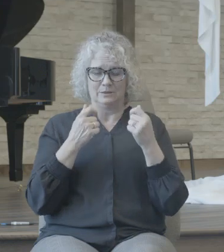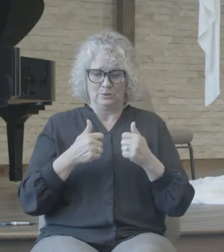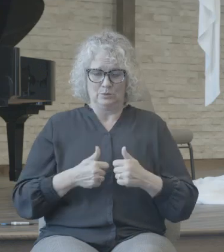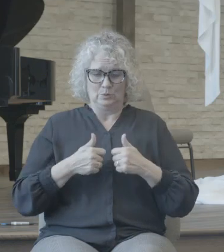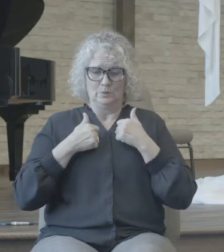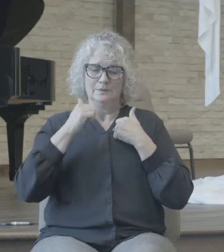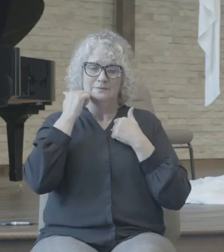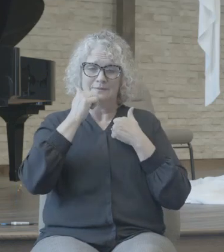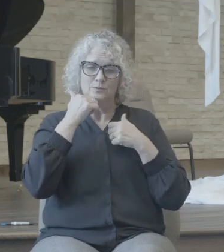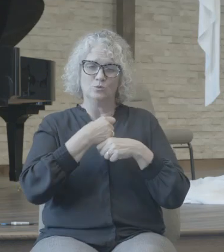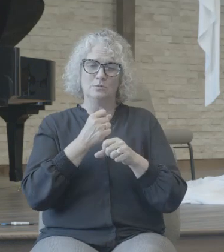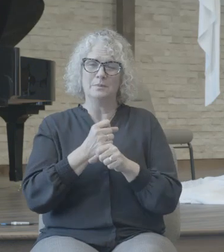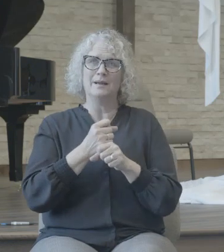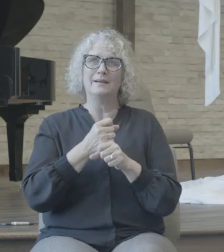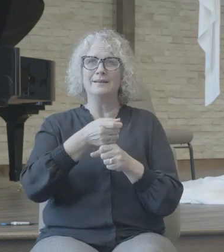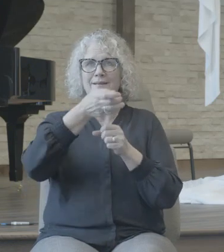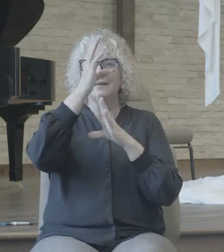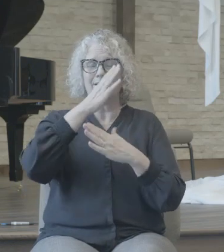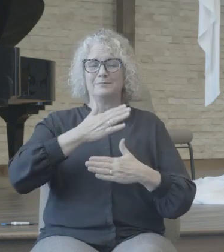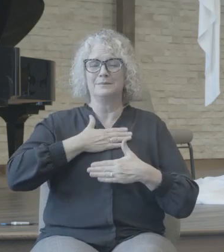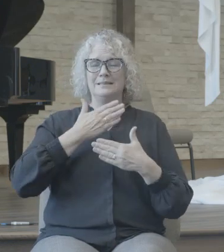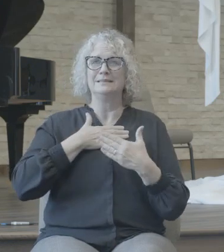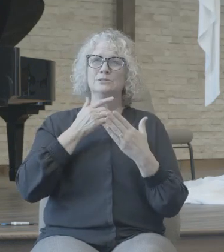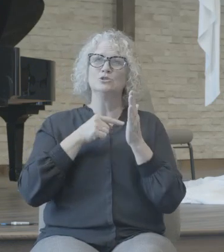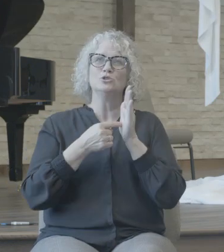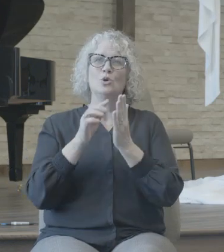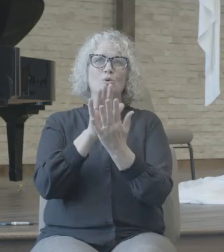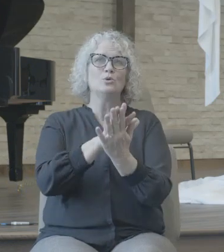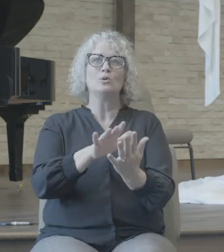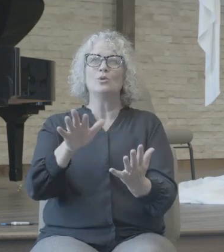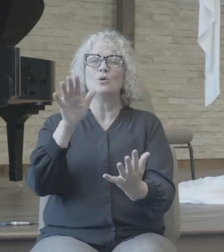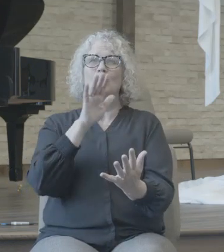that pleases and glorifies God, because it's a way for us to love Him.